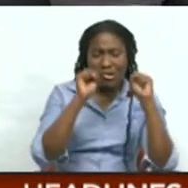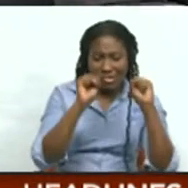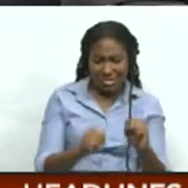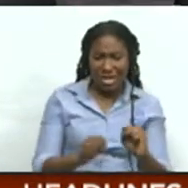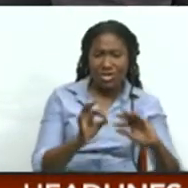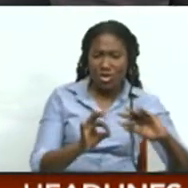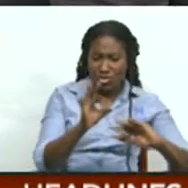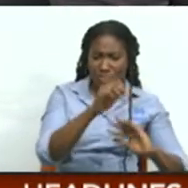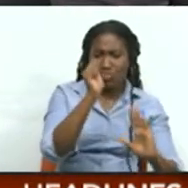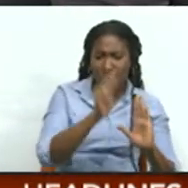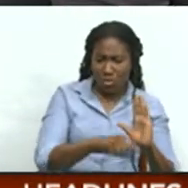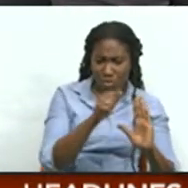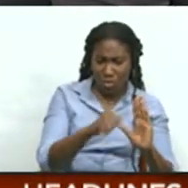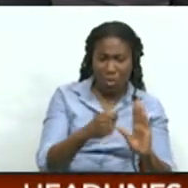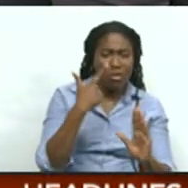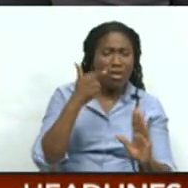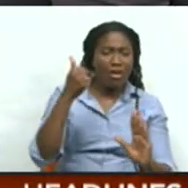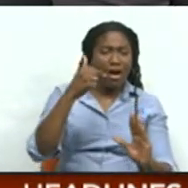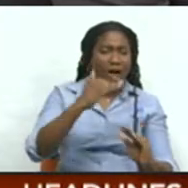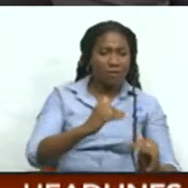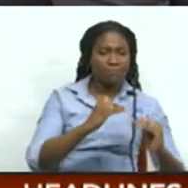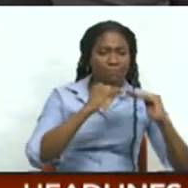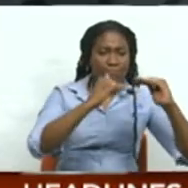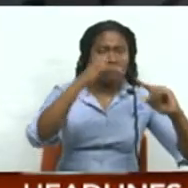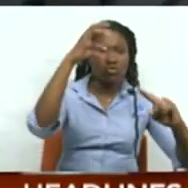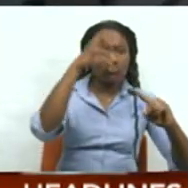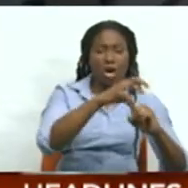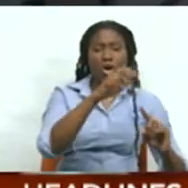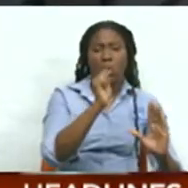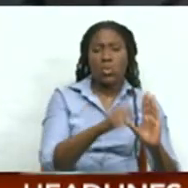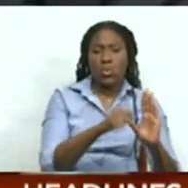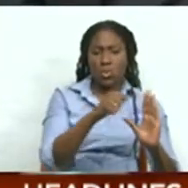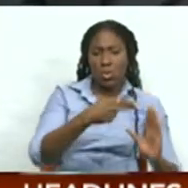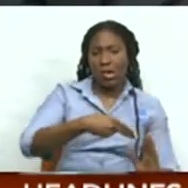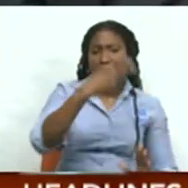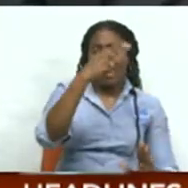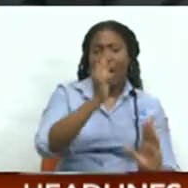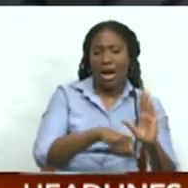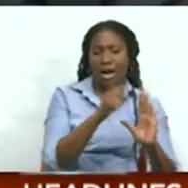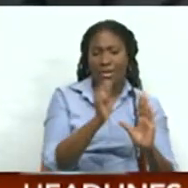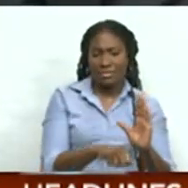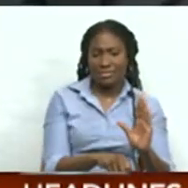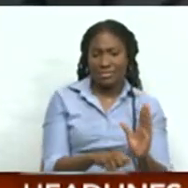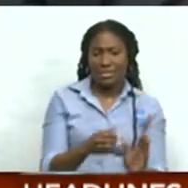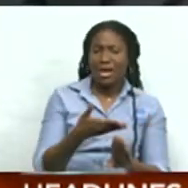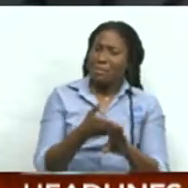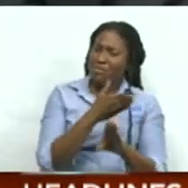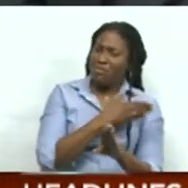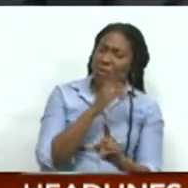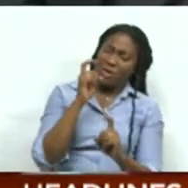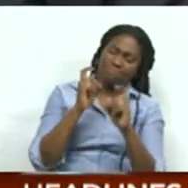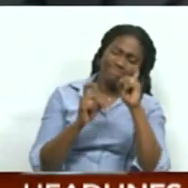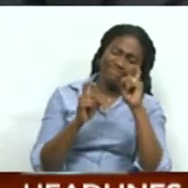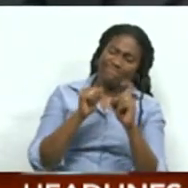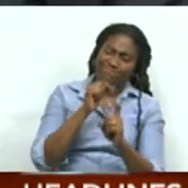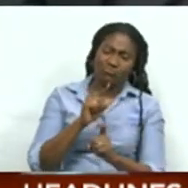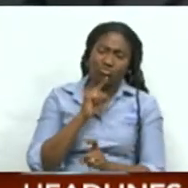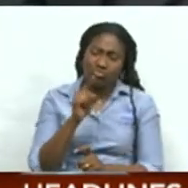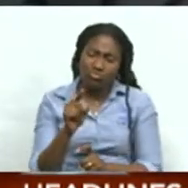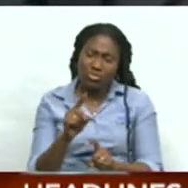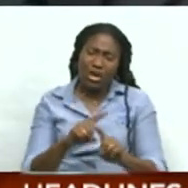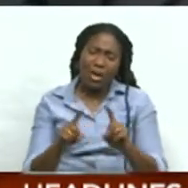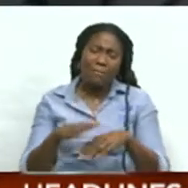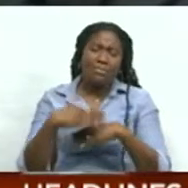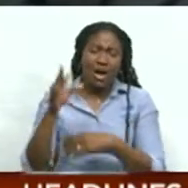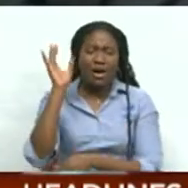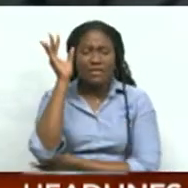Counselor Roger Gaspard, who was initially skeptical of the CCJ, says his position changed after he considered the policies